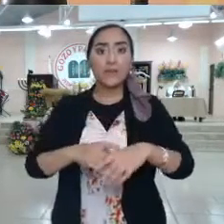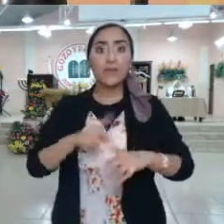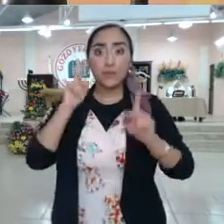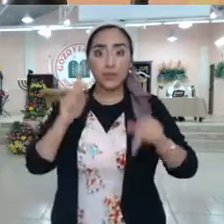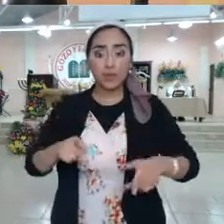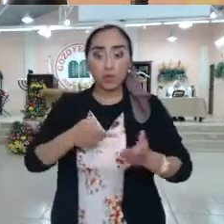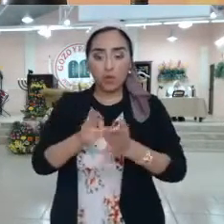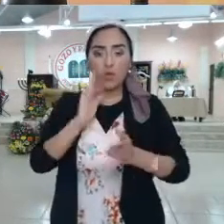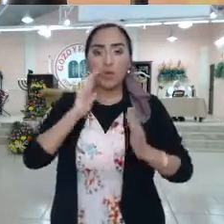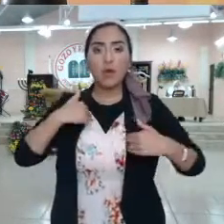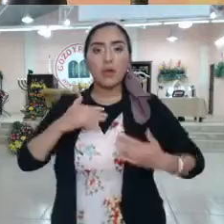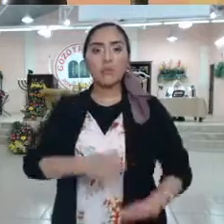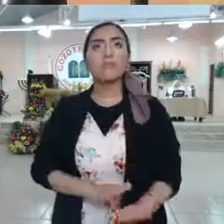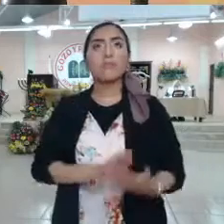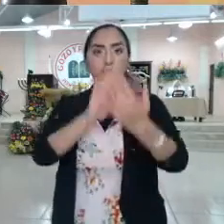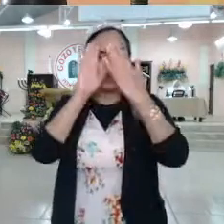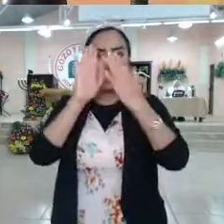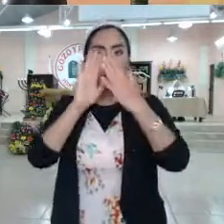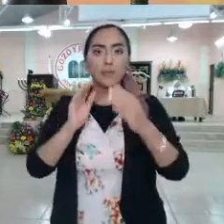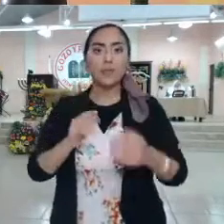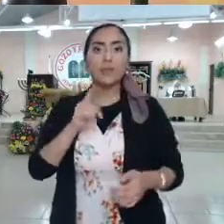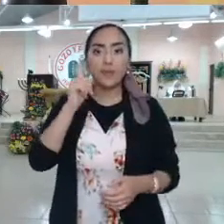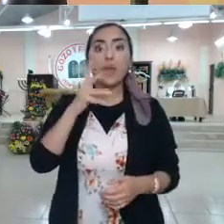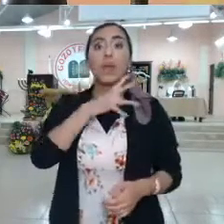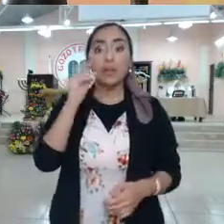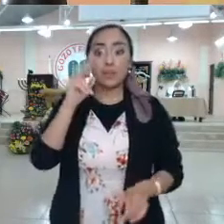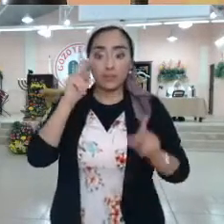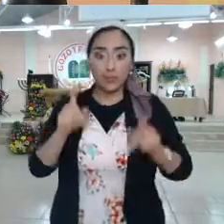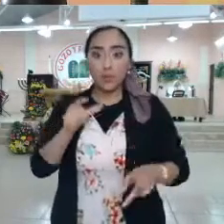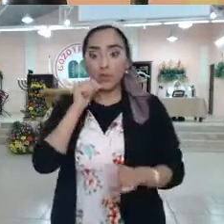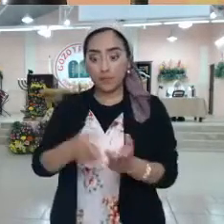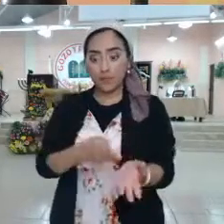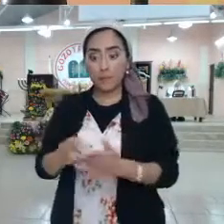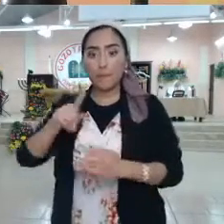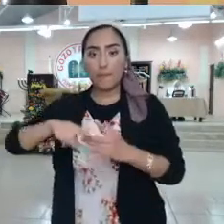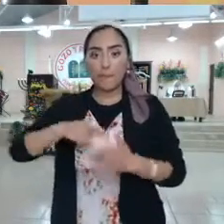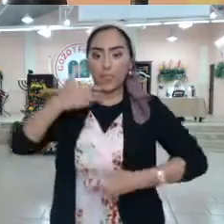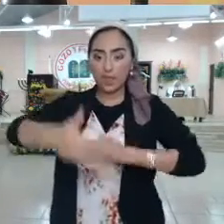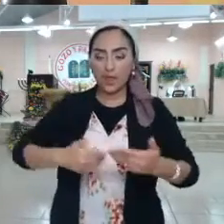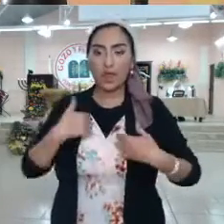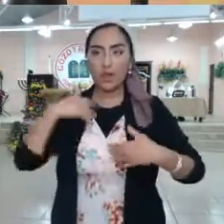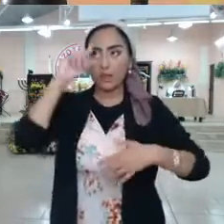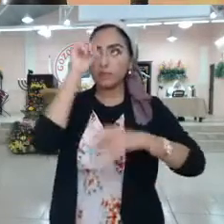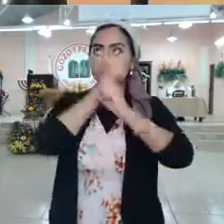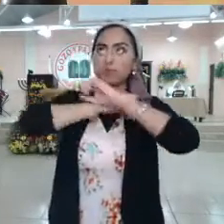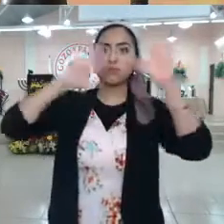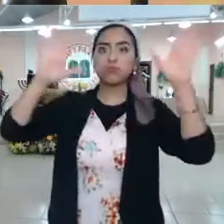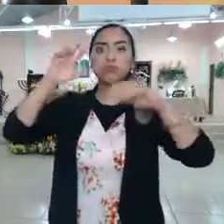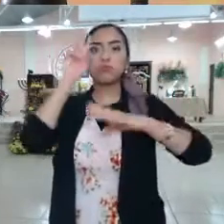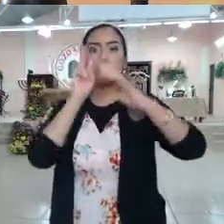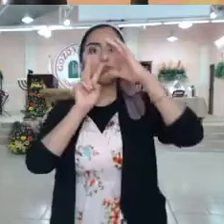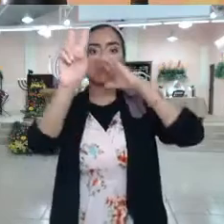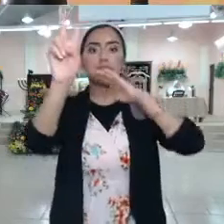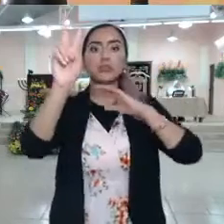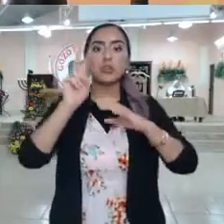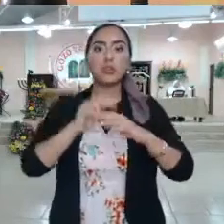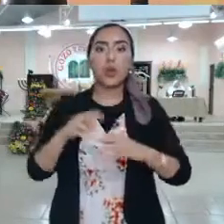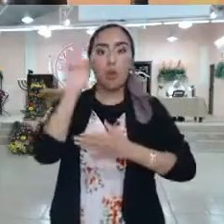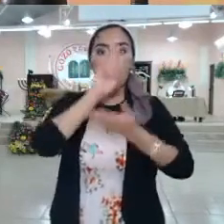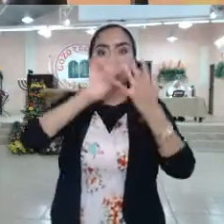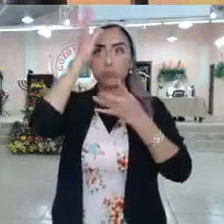whole time. The ones that were complete will be accepted in His presence, and those ones that are full, complete, they start to have revelations,